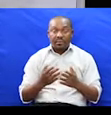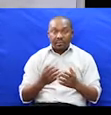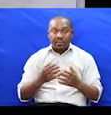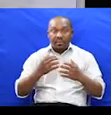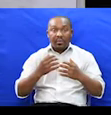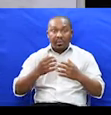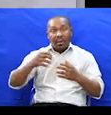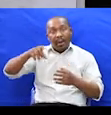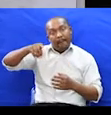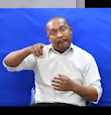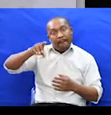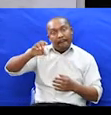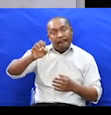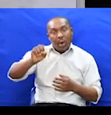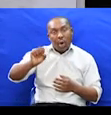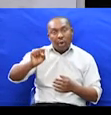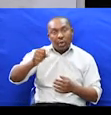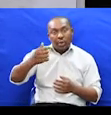models.